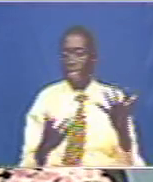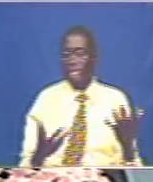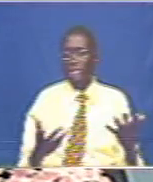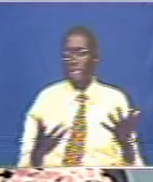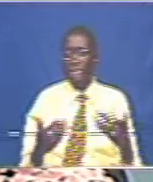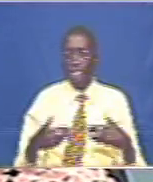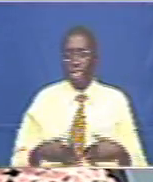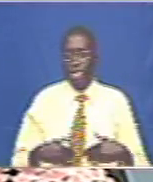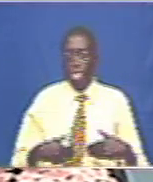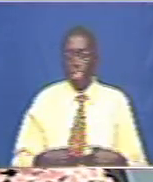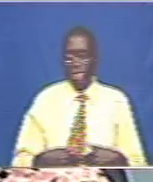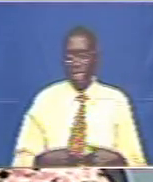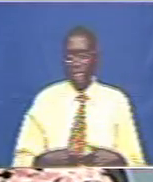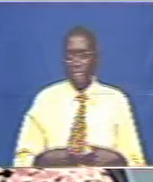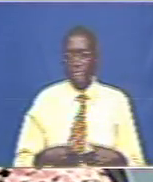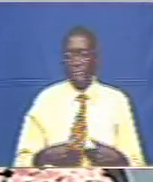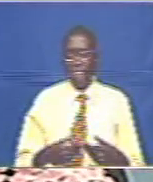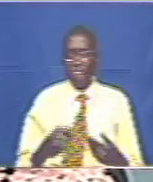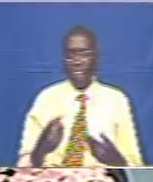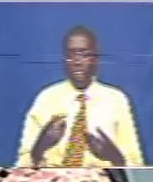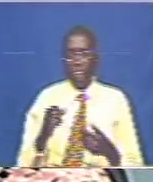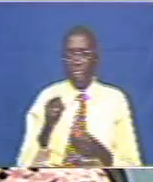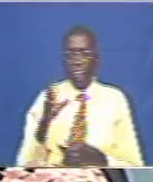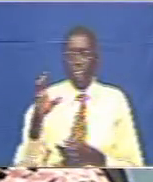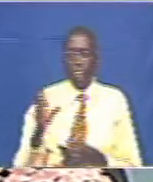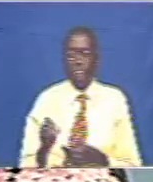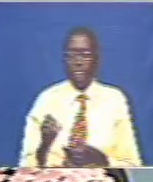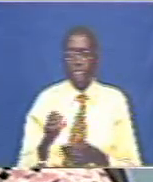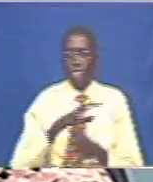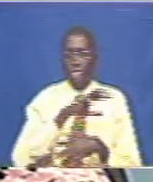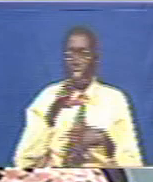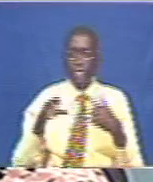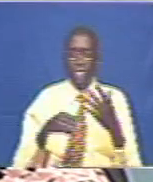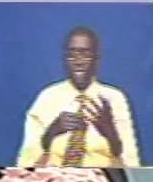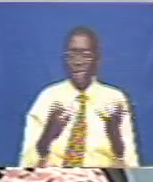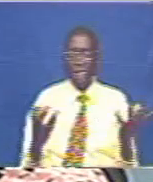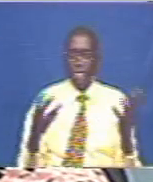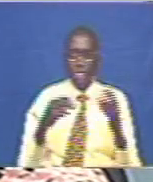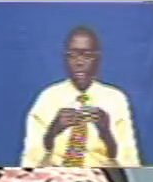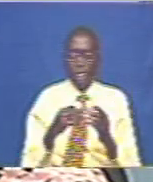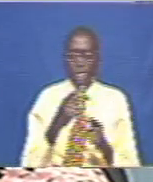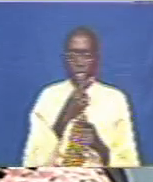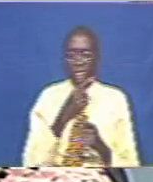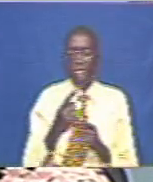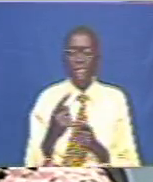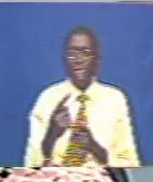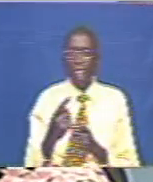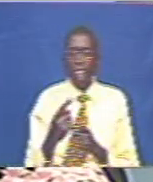youth and even circles or cooperatives also participating even